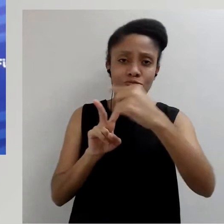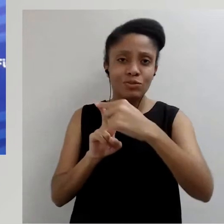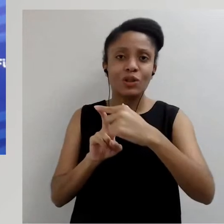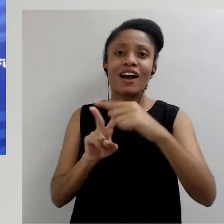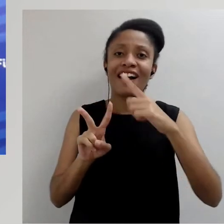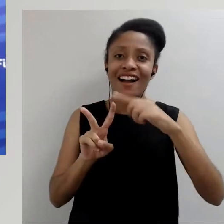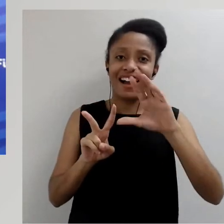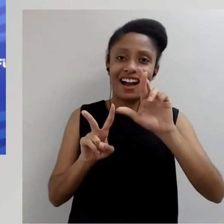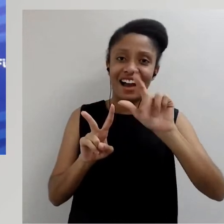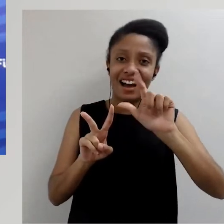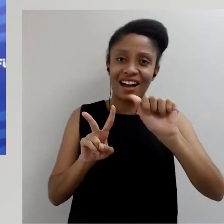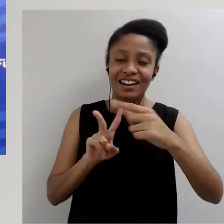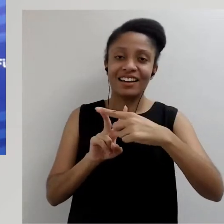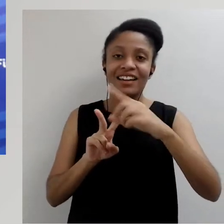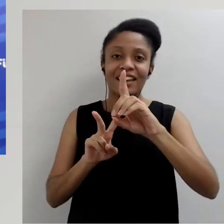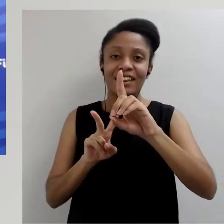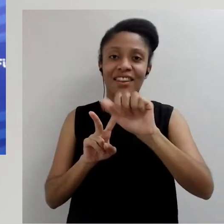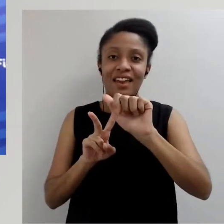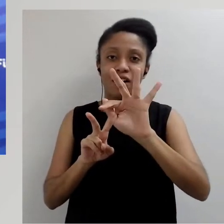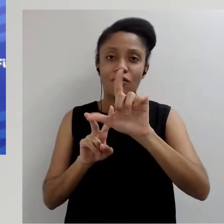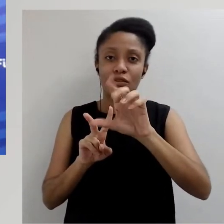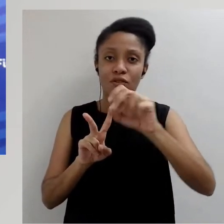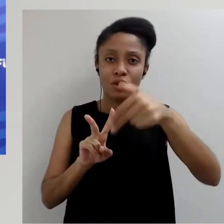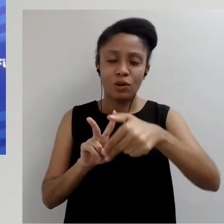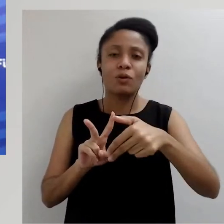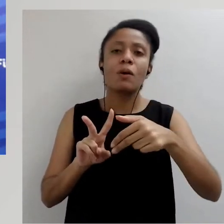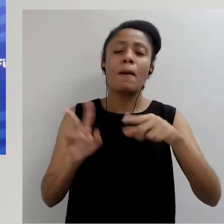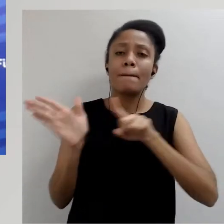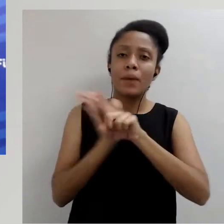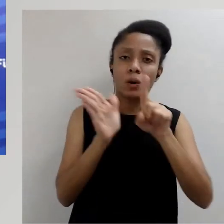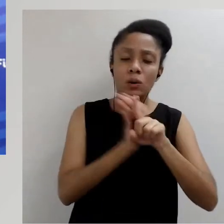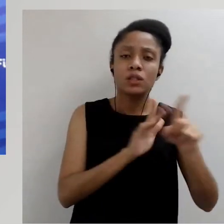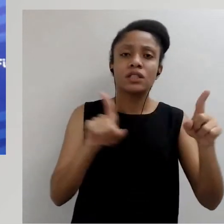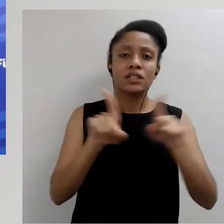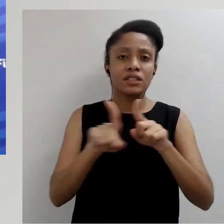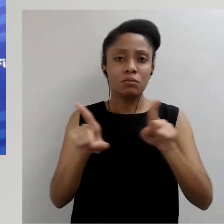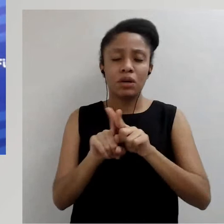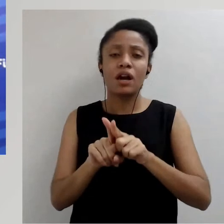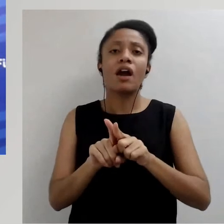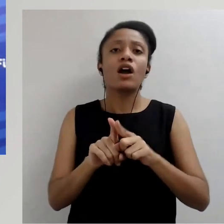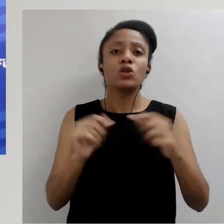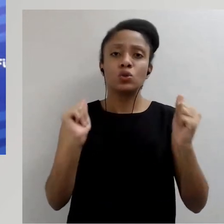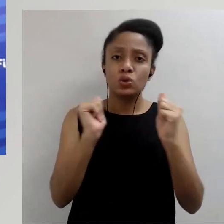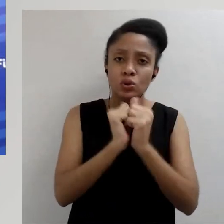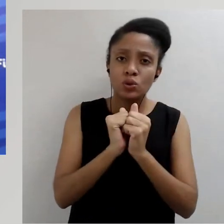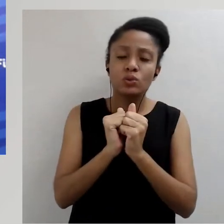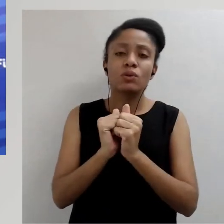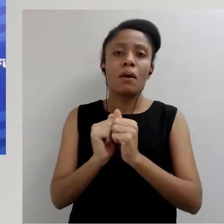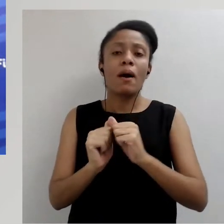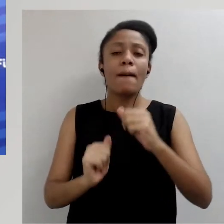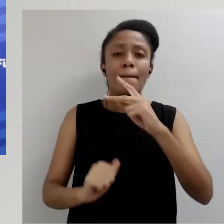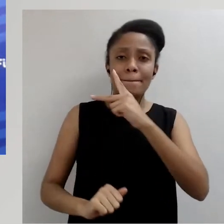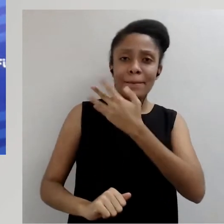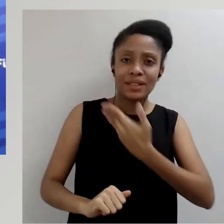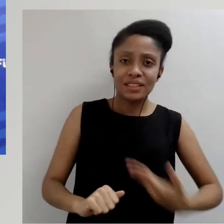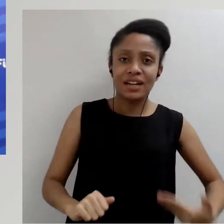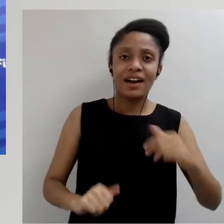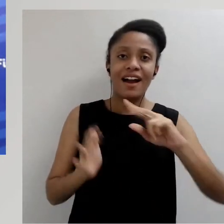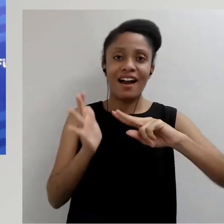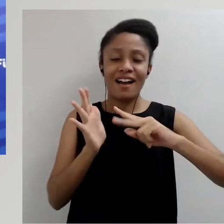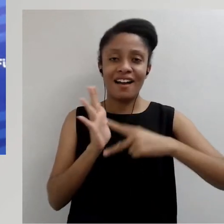Daflon, that was said here before, Osvar Filho and José Carlos, that also occupies